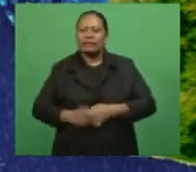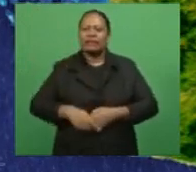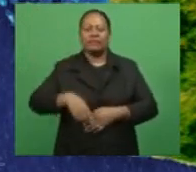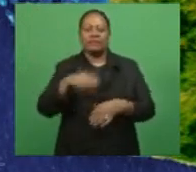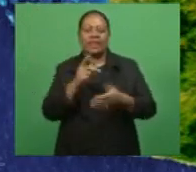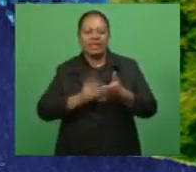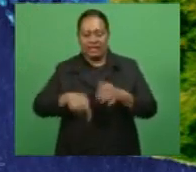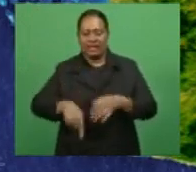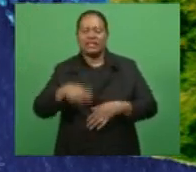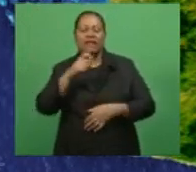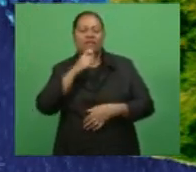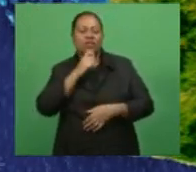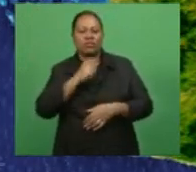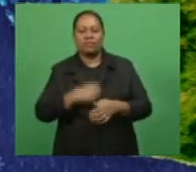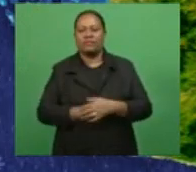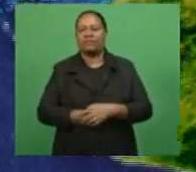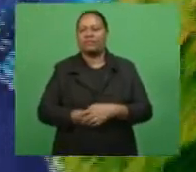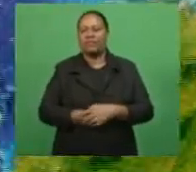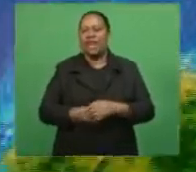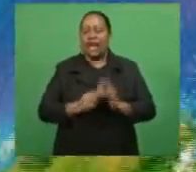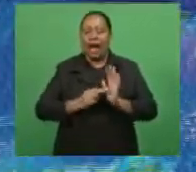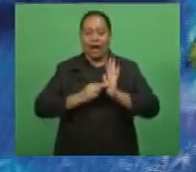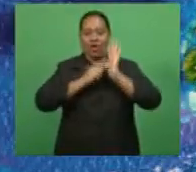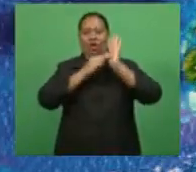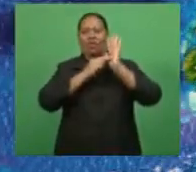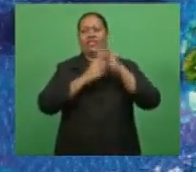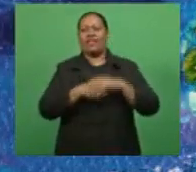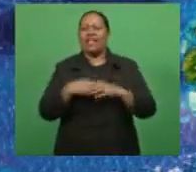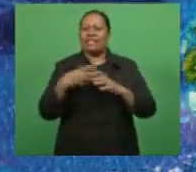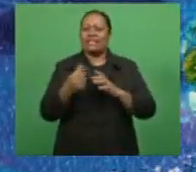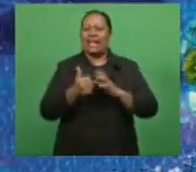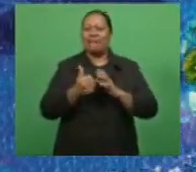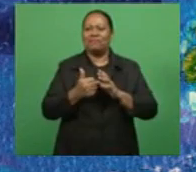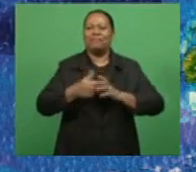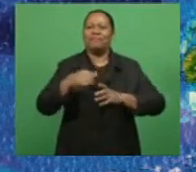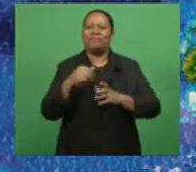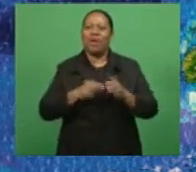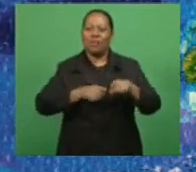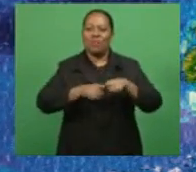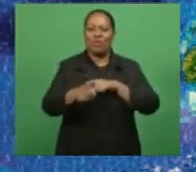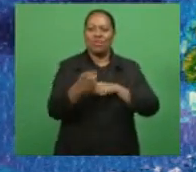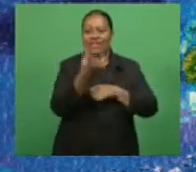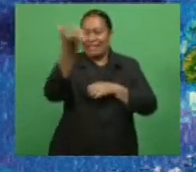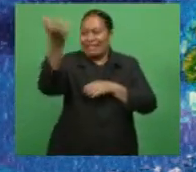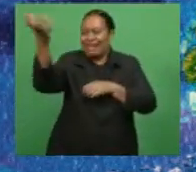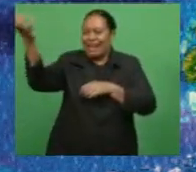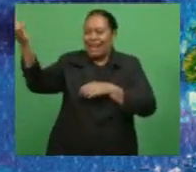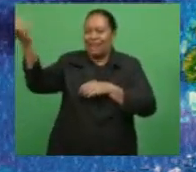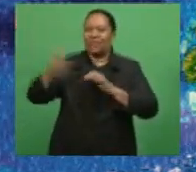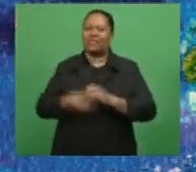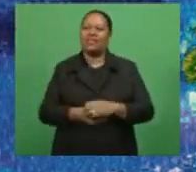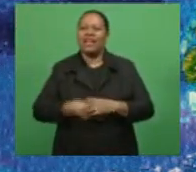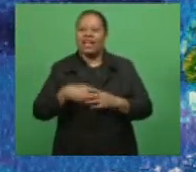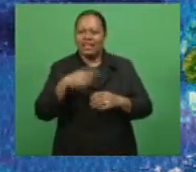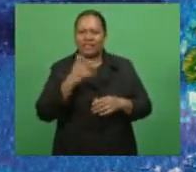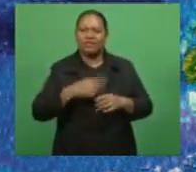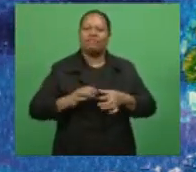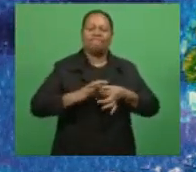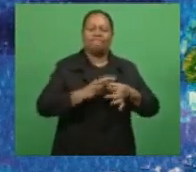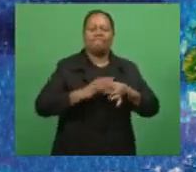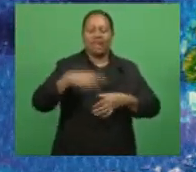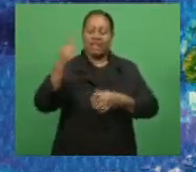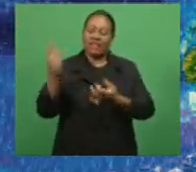areas this afternoon. And up north, some showers, mostly cloudy, expect scattered showers late at